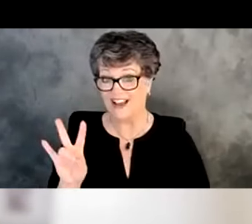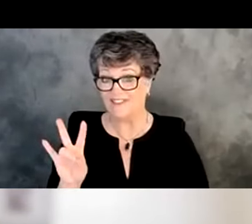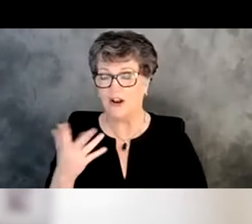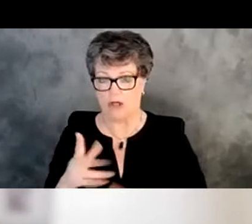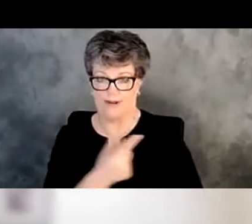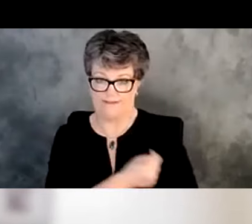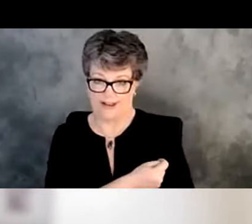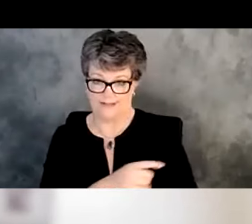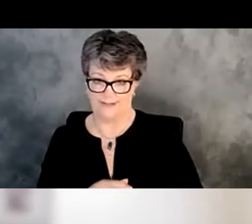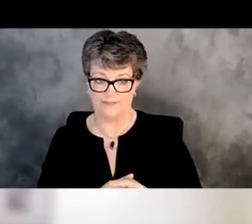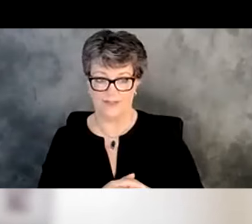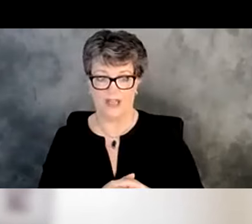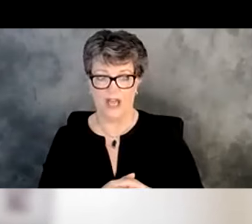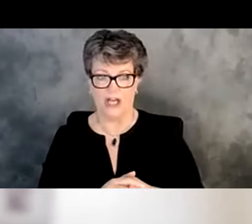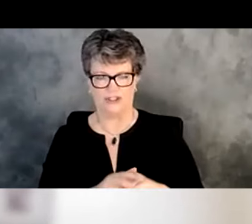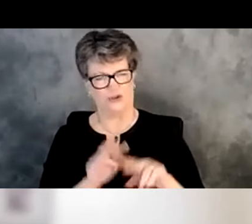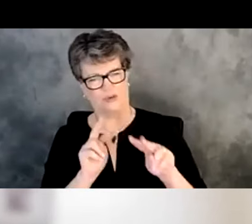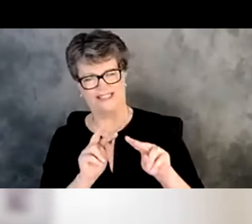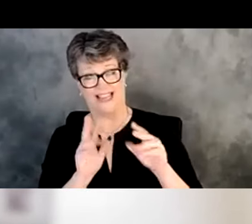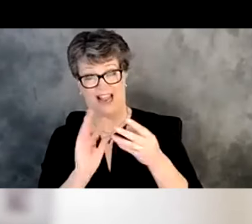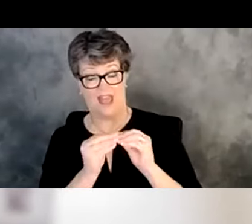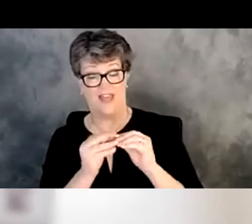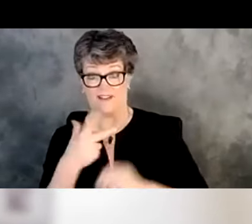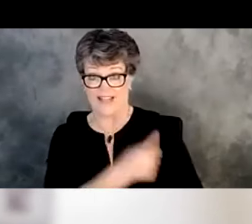health standpoint, the vaccine has been really